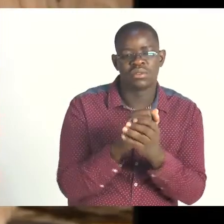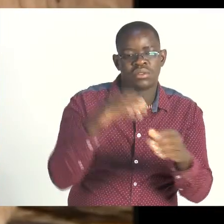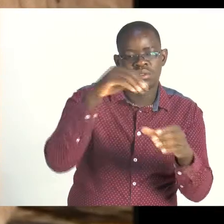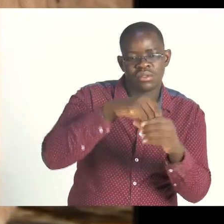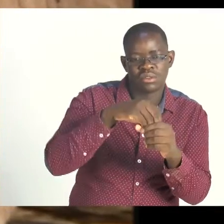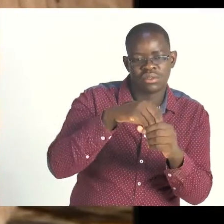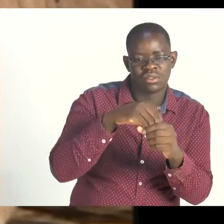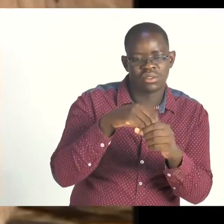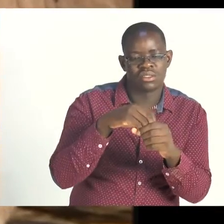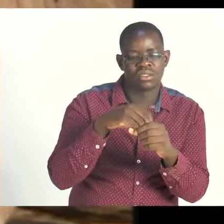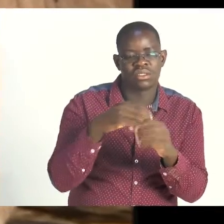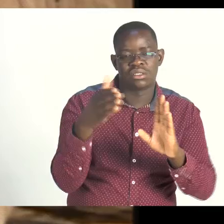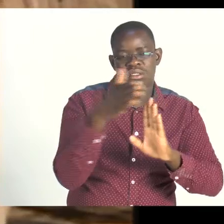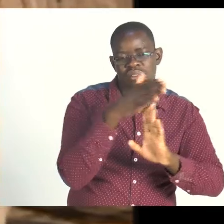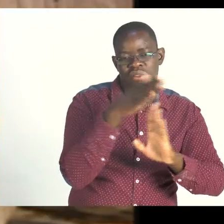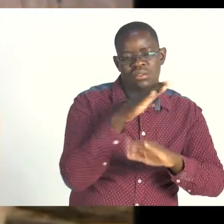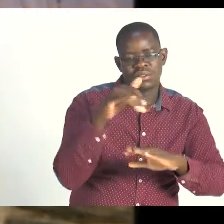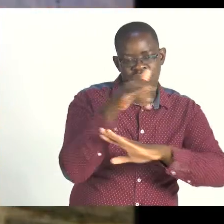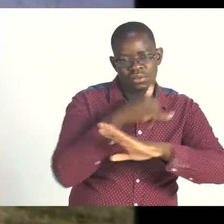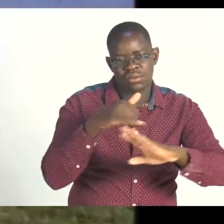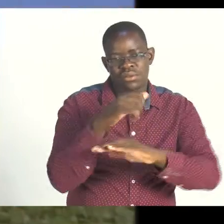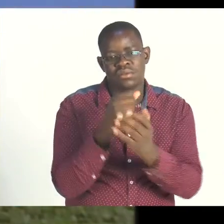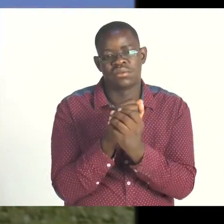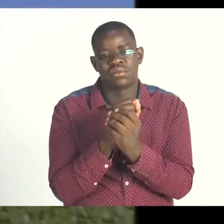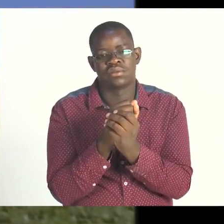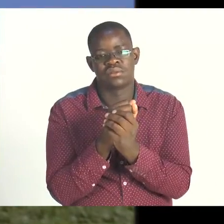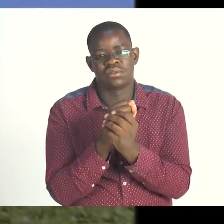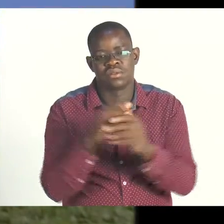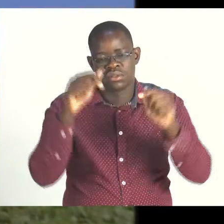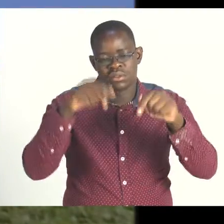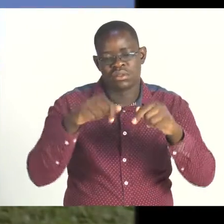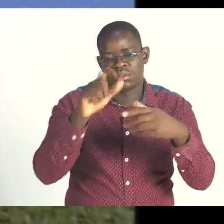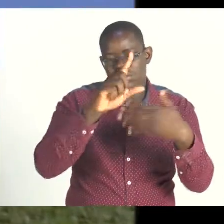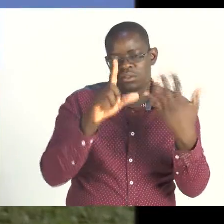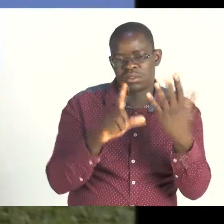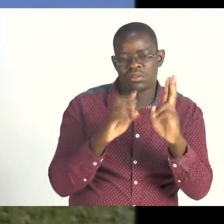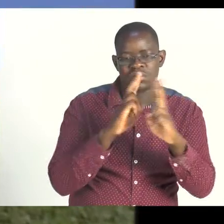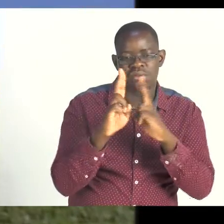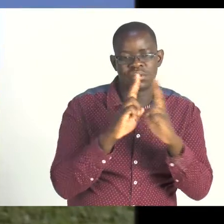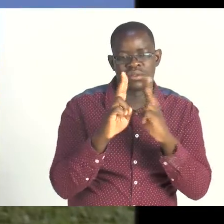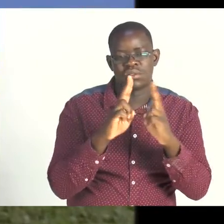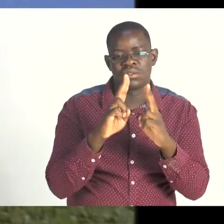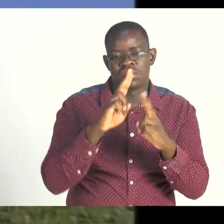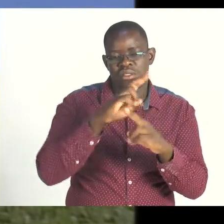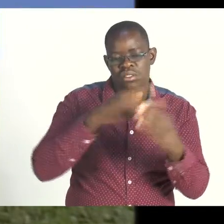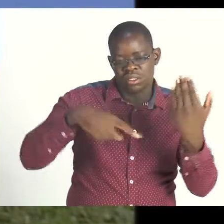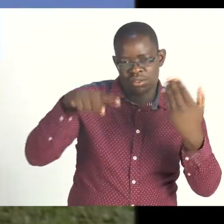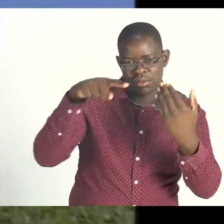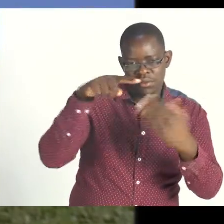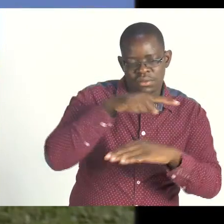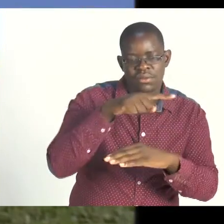to maximize their grazing area, and in today's lesson, we discuss only the extensive grazing